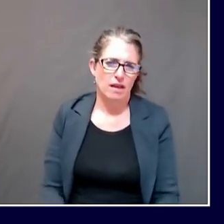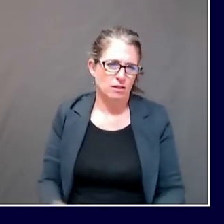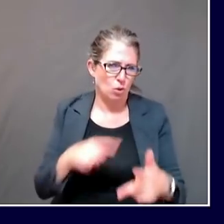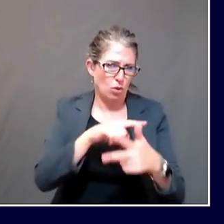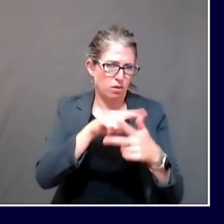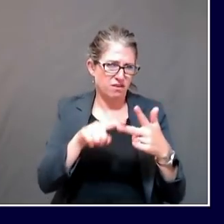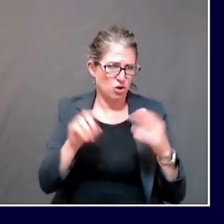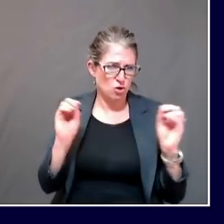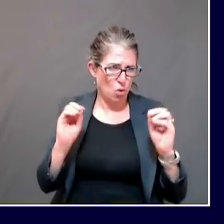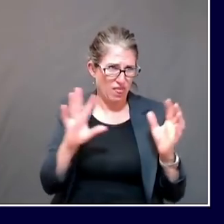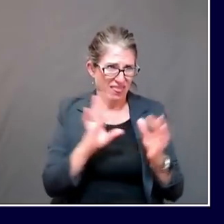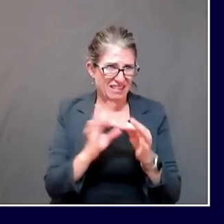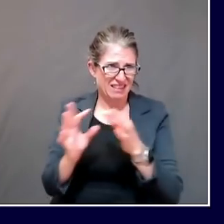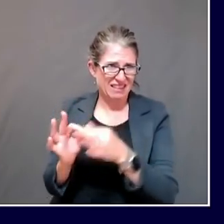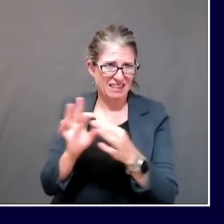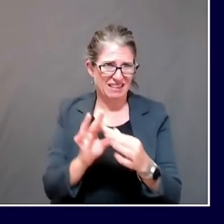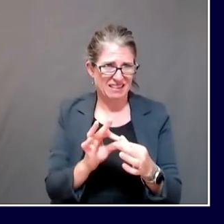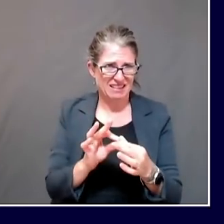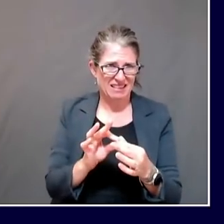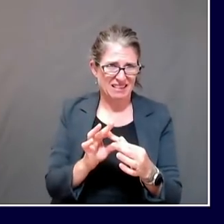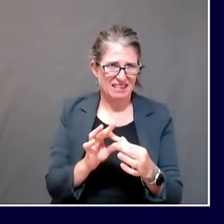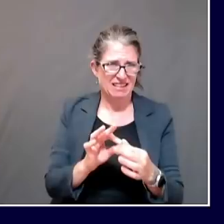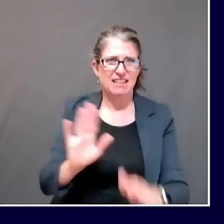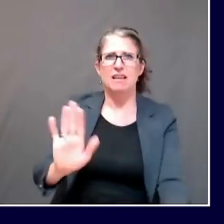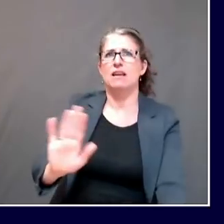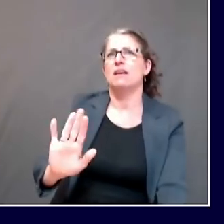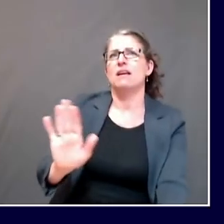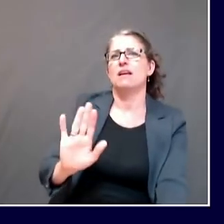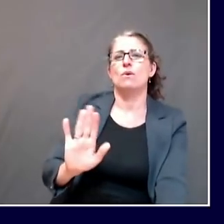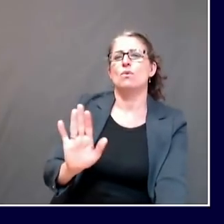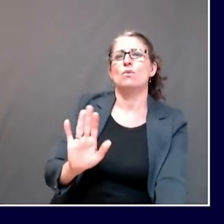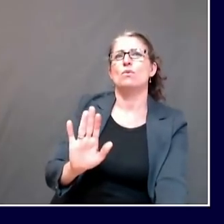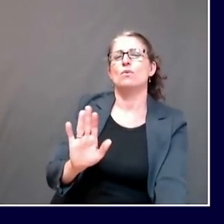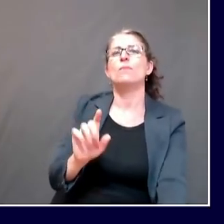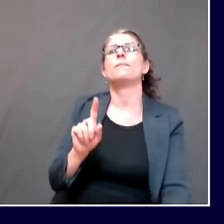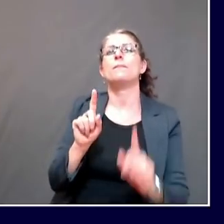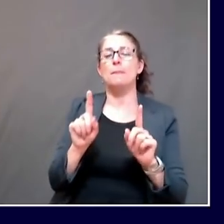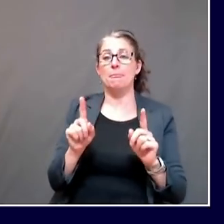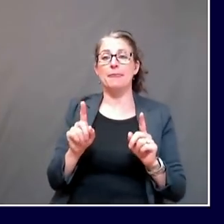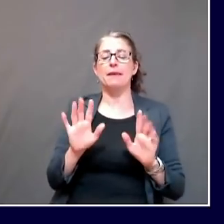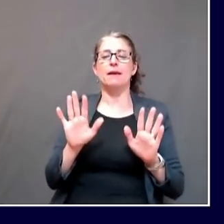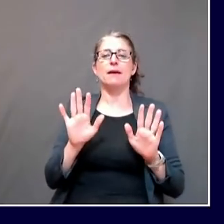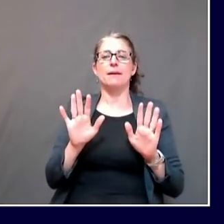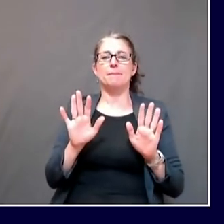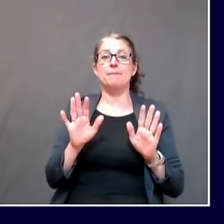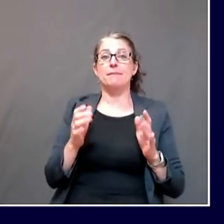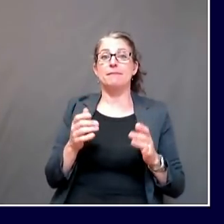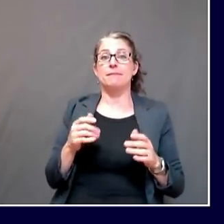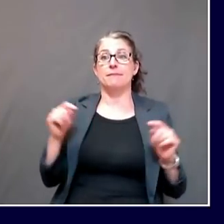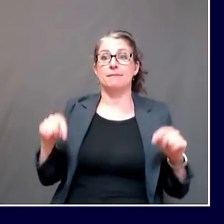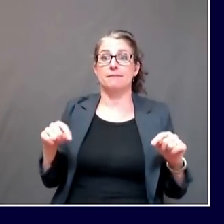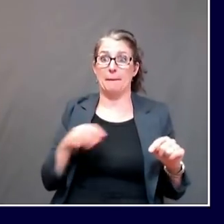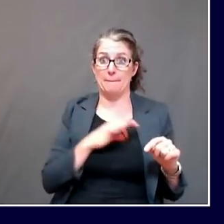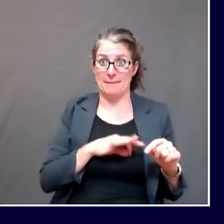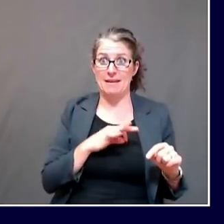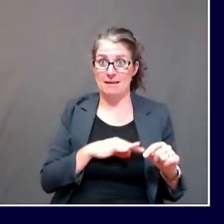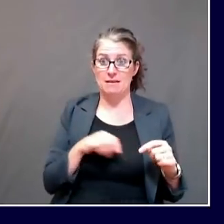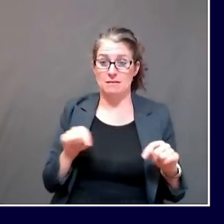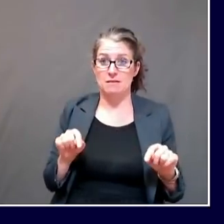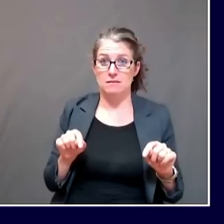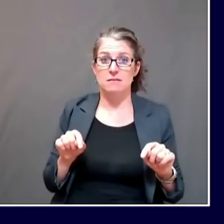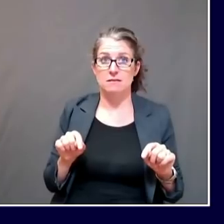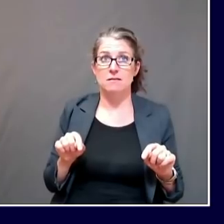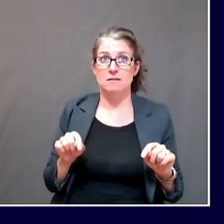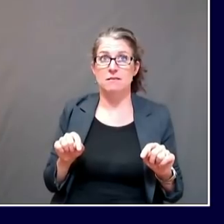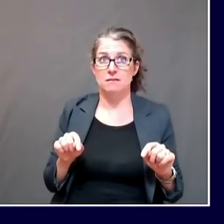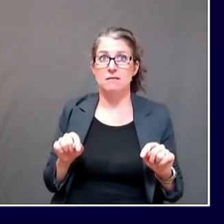step further, Patty, which is that right now in the state of Maine, there are no outbreaks of COVID-19 at any public school in the state